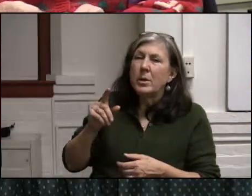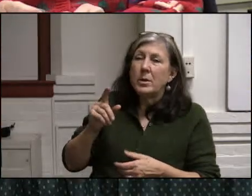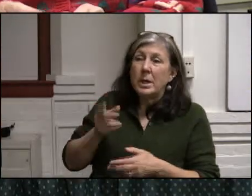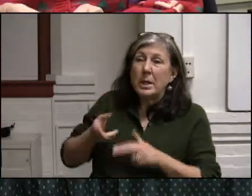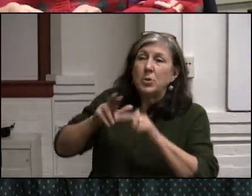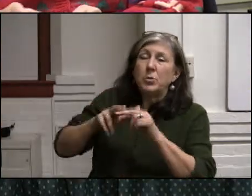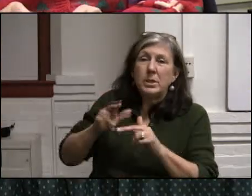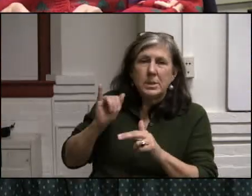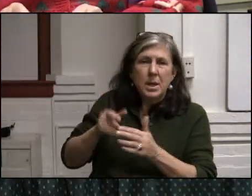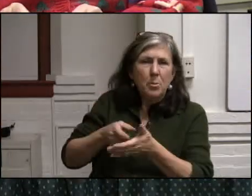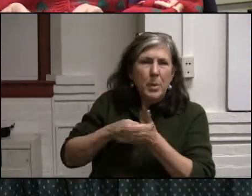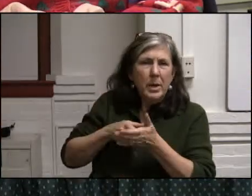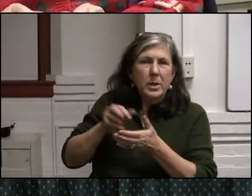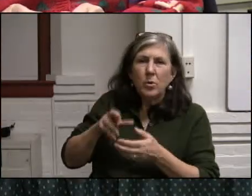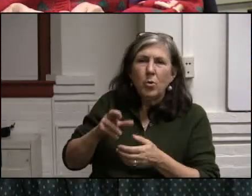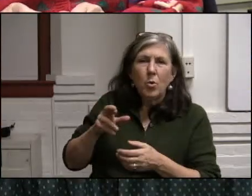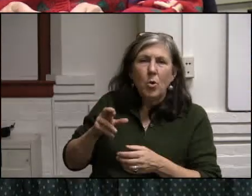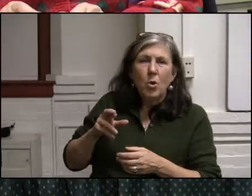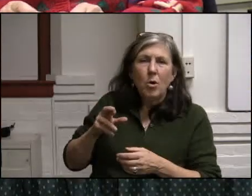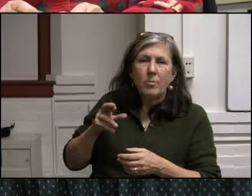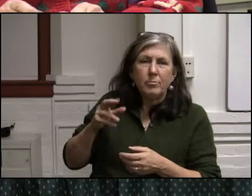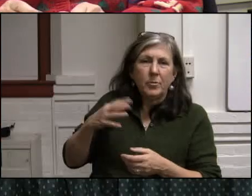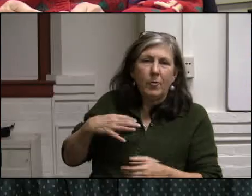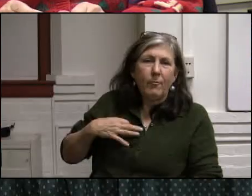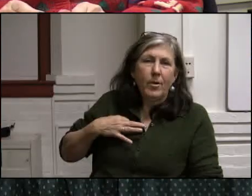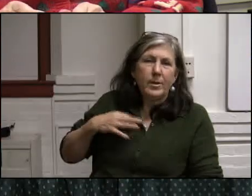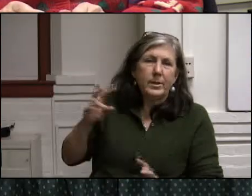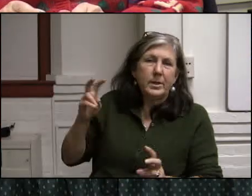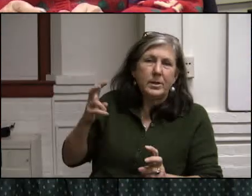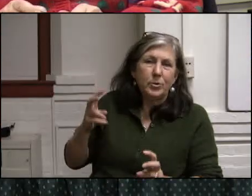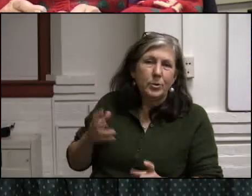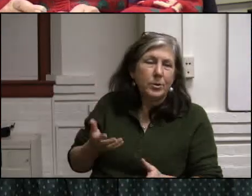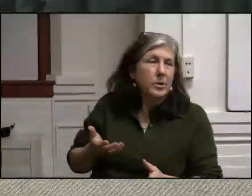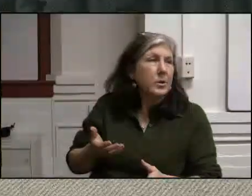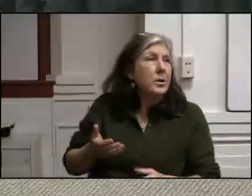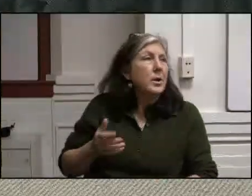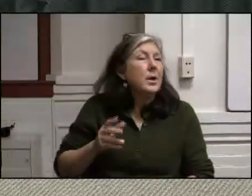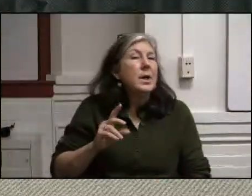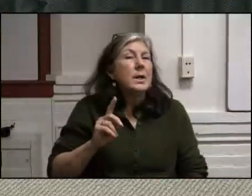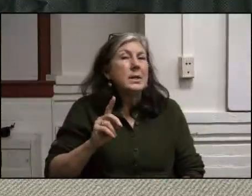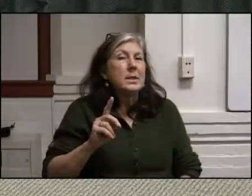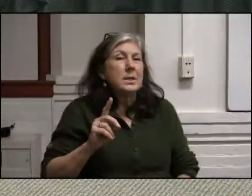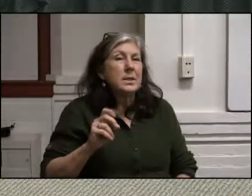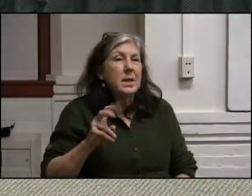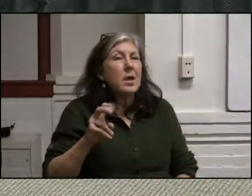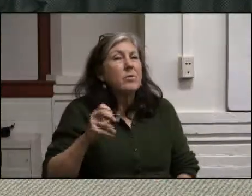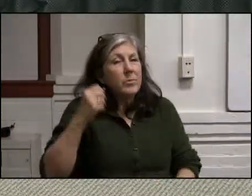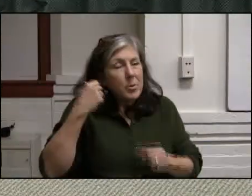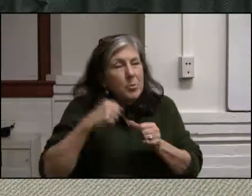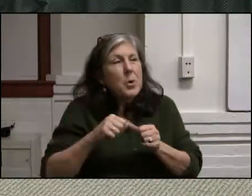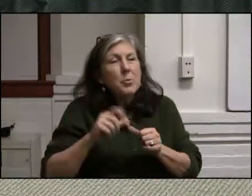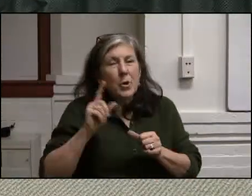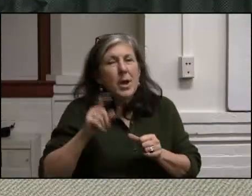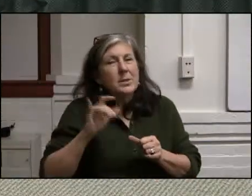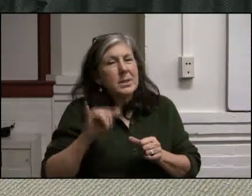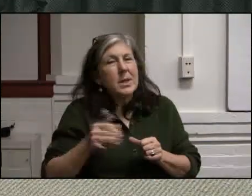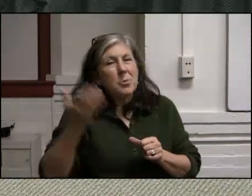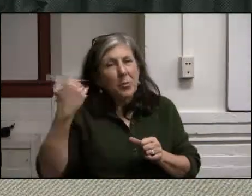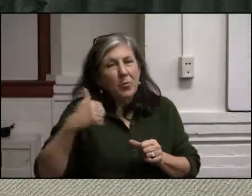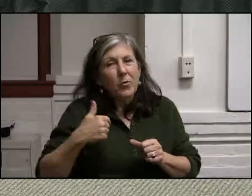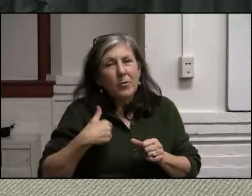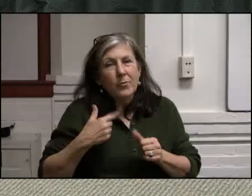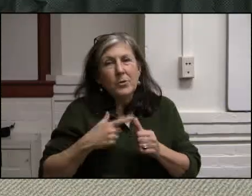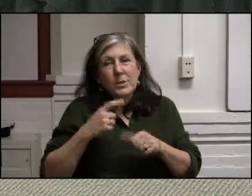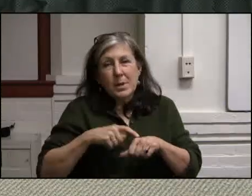Sure. Yeah, I for one, oh, sorry, go ahead. Yeah, I recall asking that question the first time I saw it too,